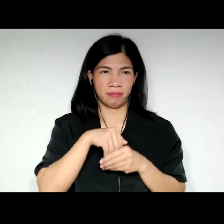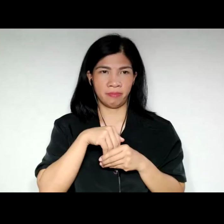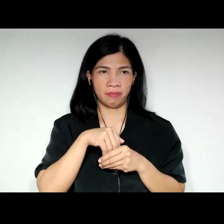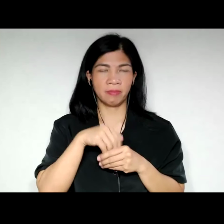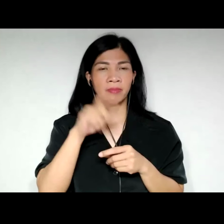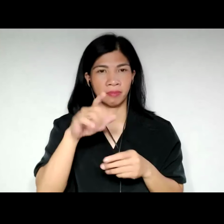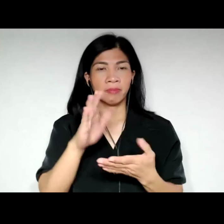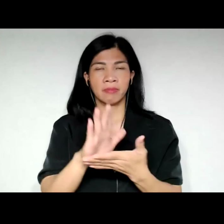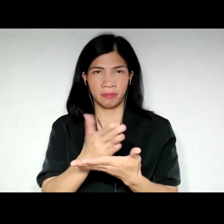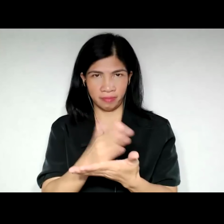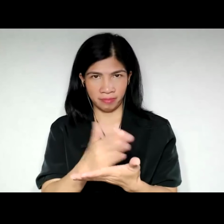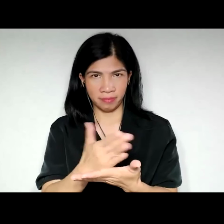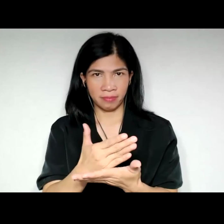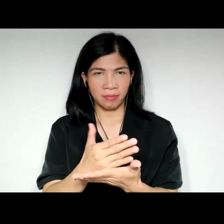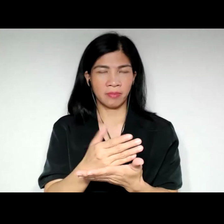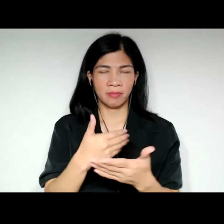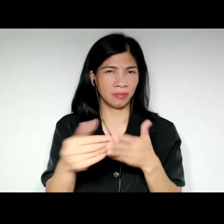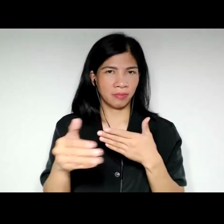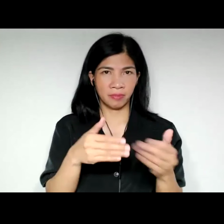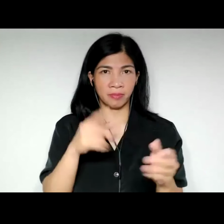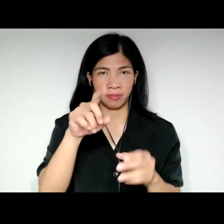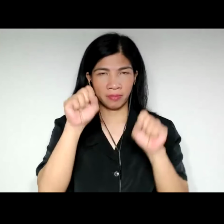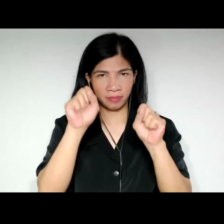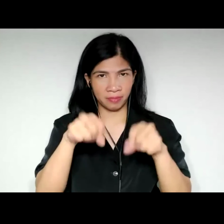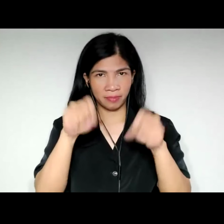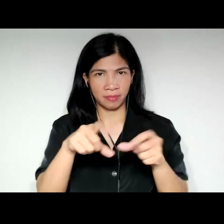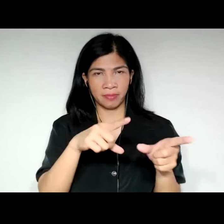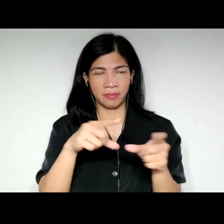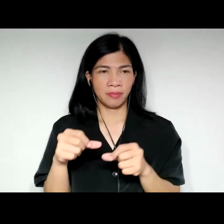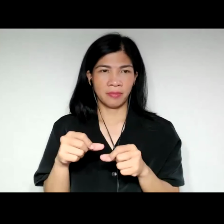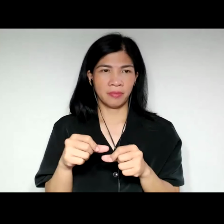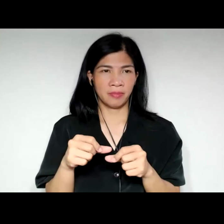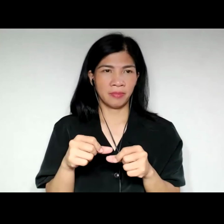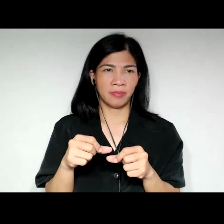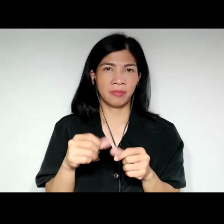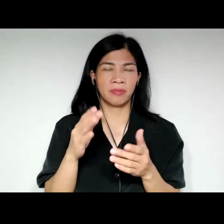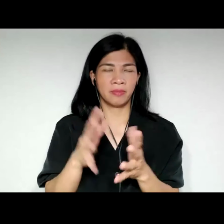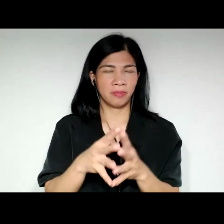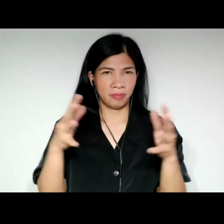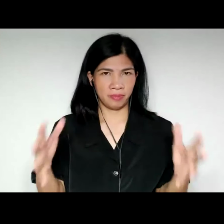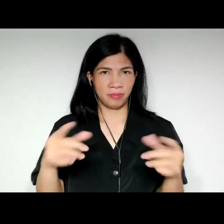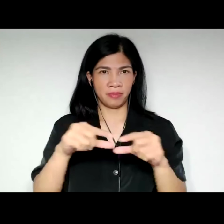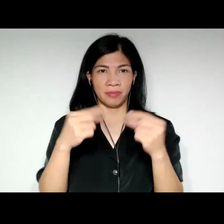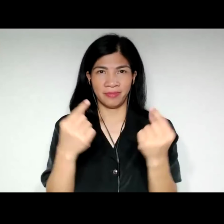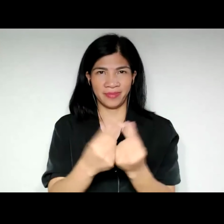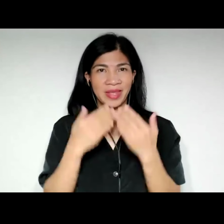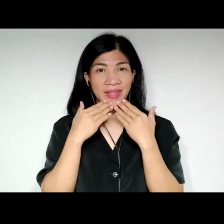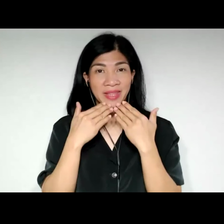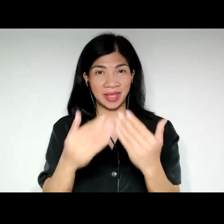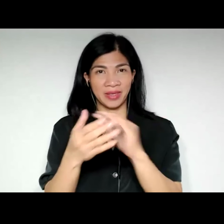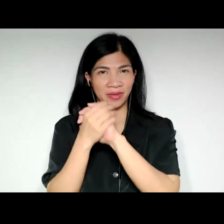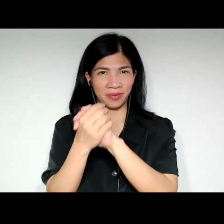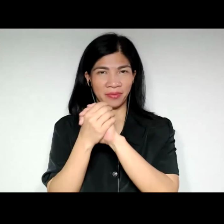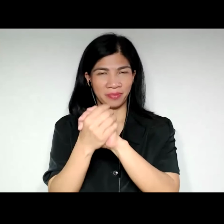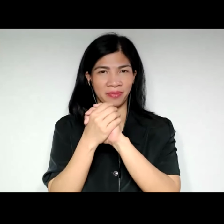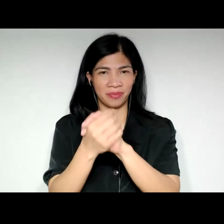it. Share whatever you can do, share whatever talents you can do to the larger group. So thank you very much, and congratulations